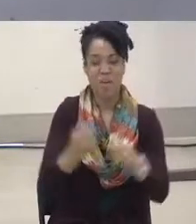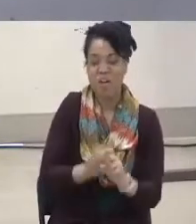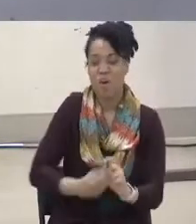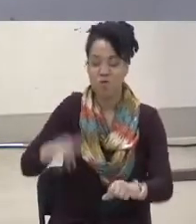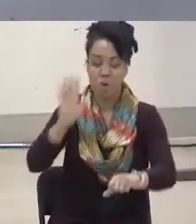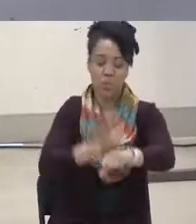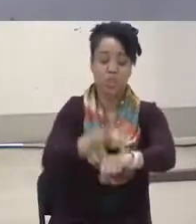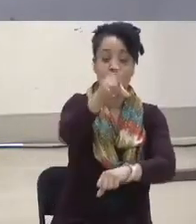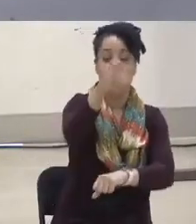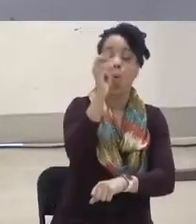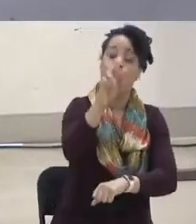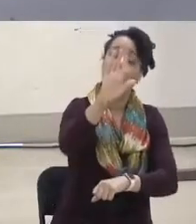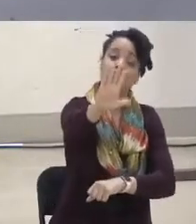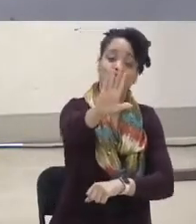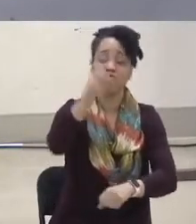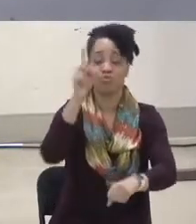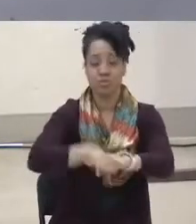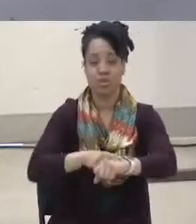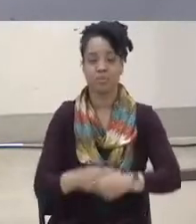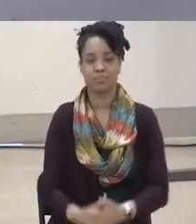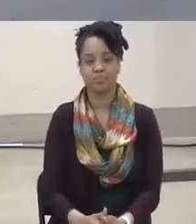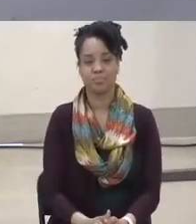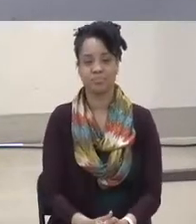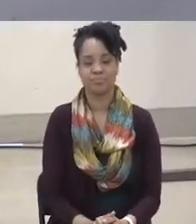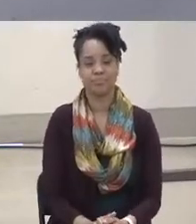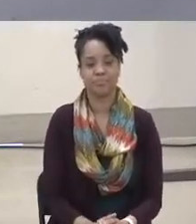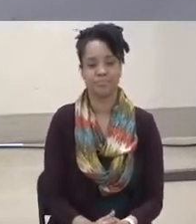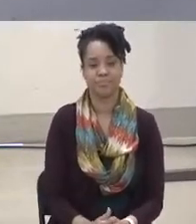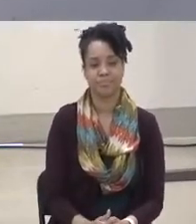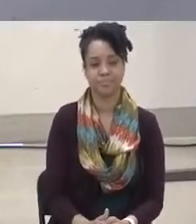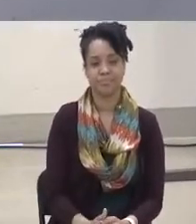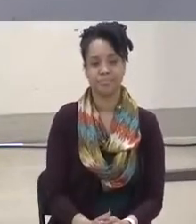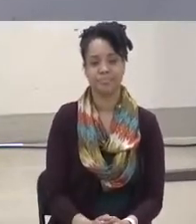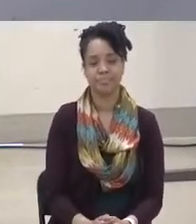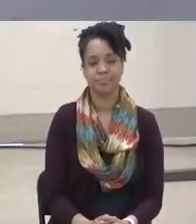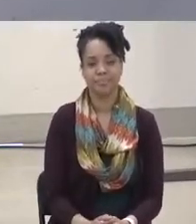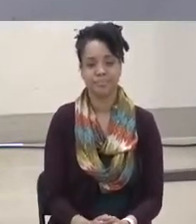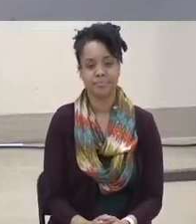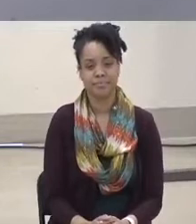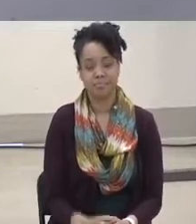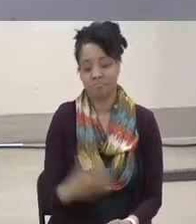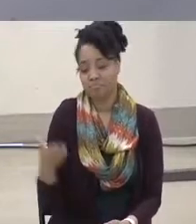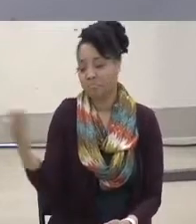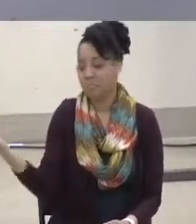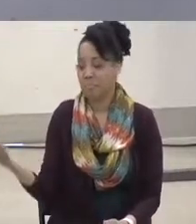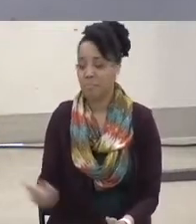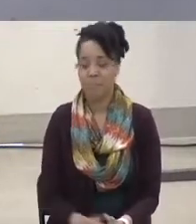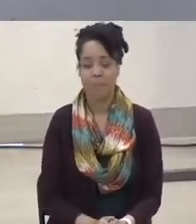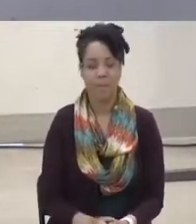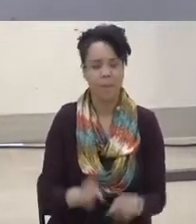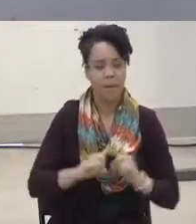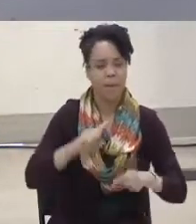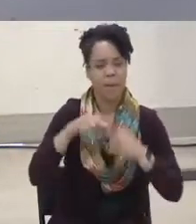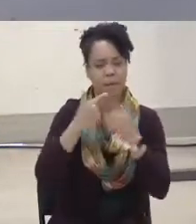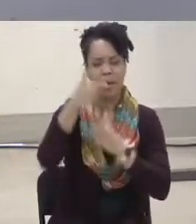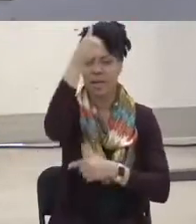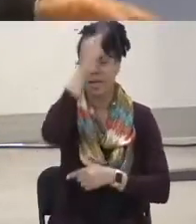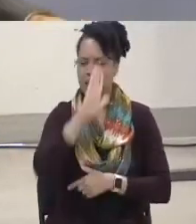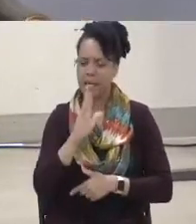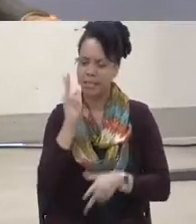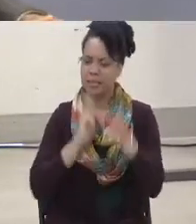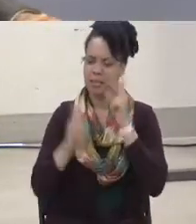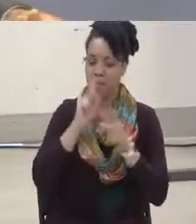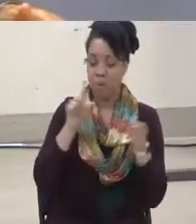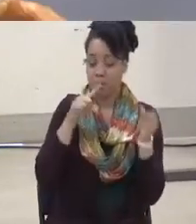your stuff. Porque Dios tiene el poder para mantener lejos al enemigo de ti y tus cosas. But when God's people turn to